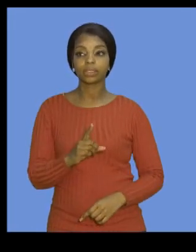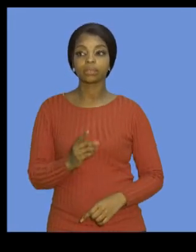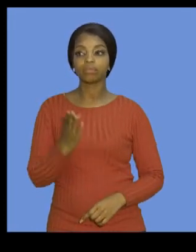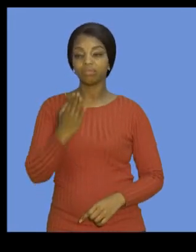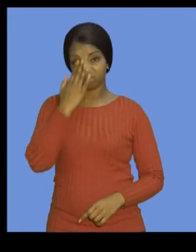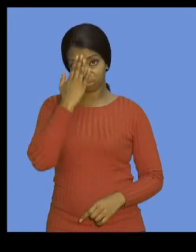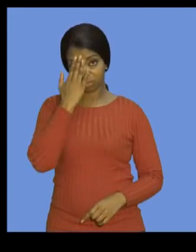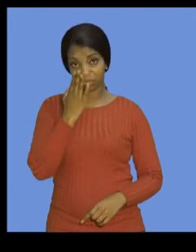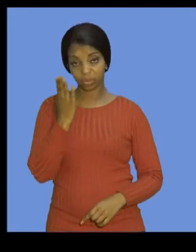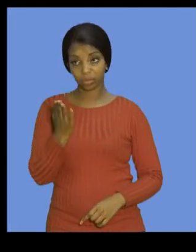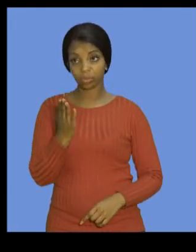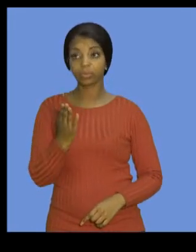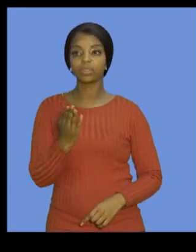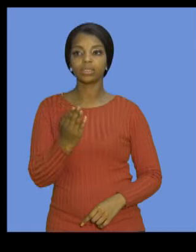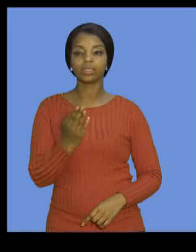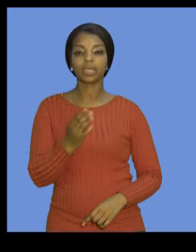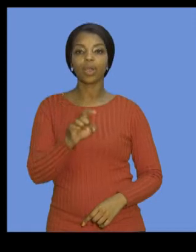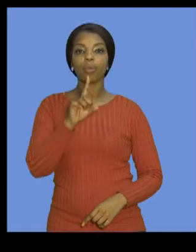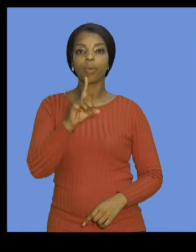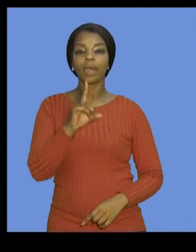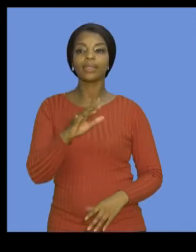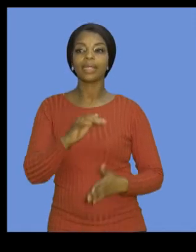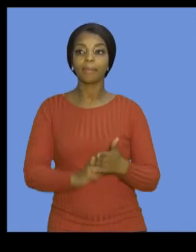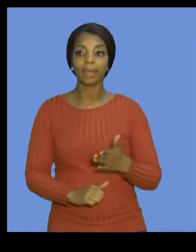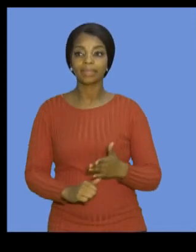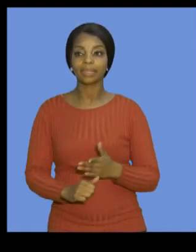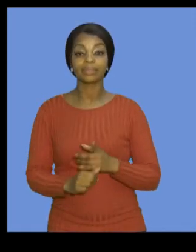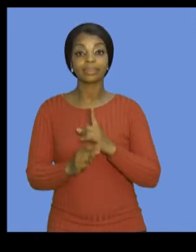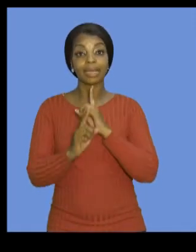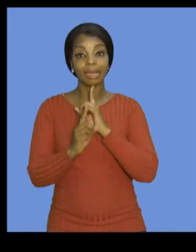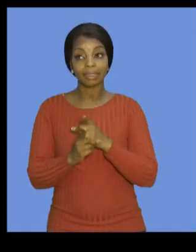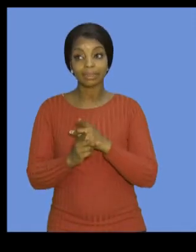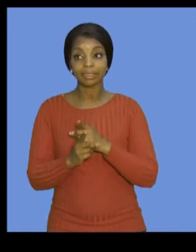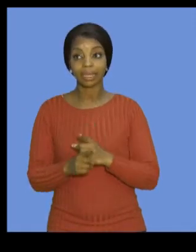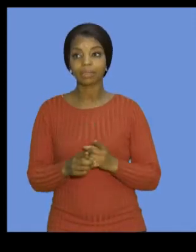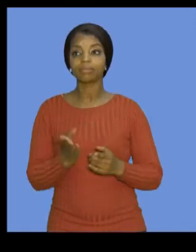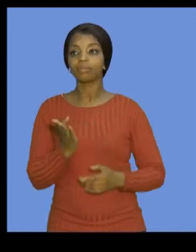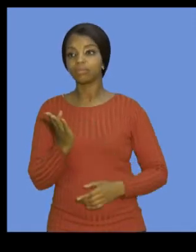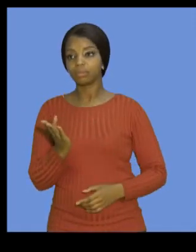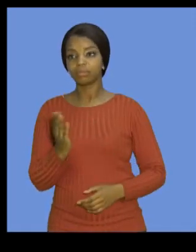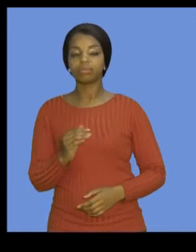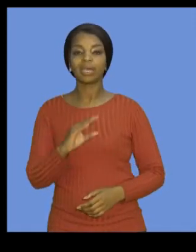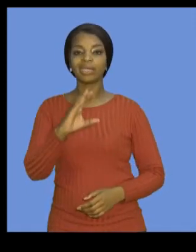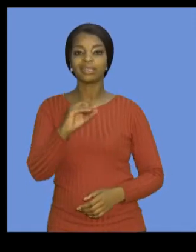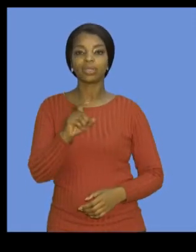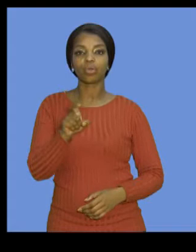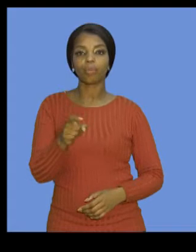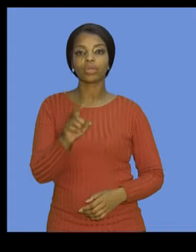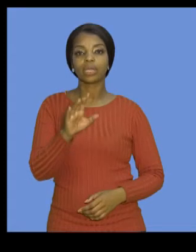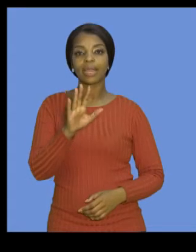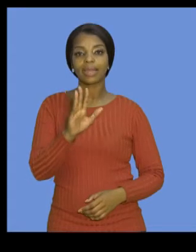there, and then you know that you're going to say 1 minus the answer, and it gives you that, which